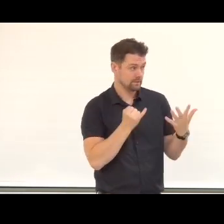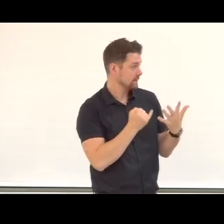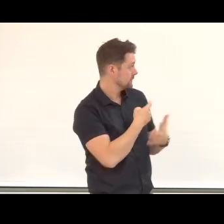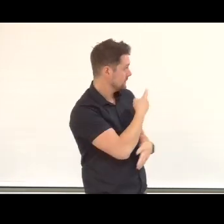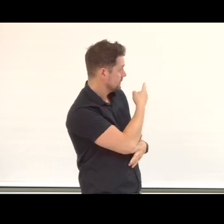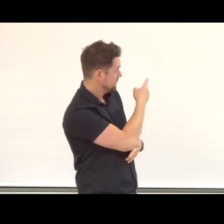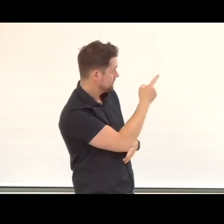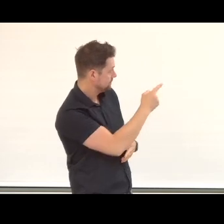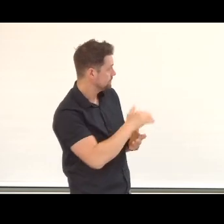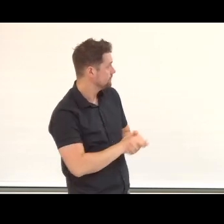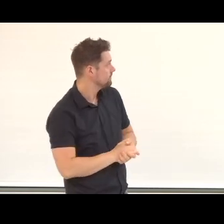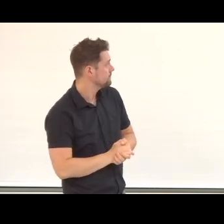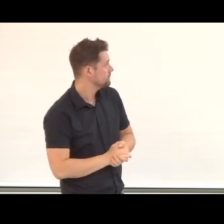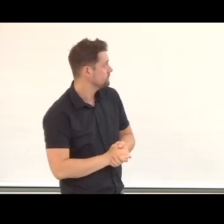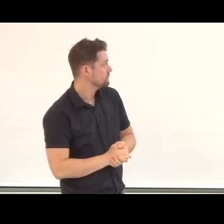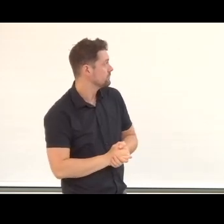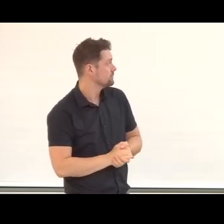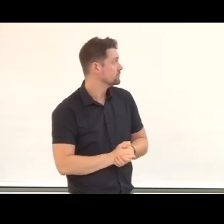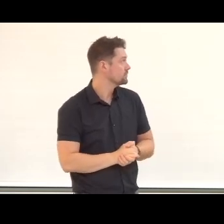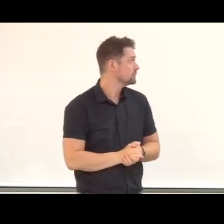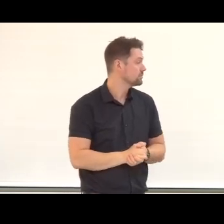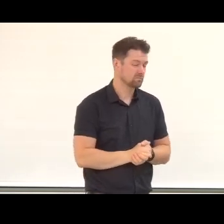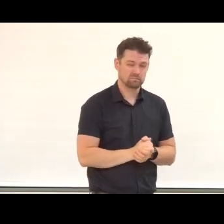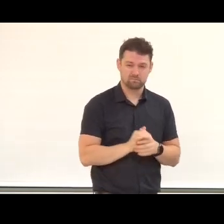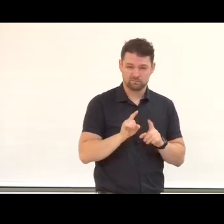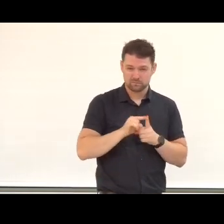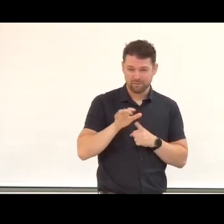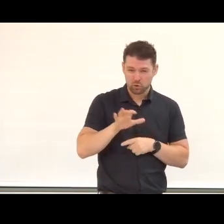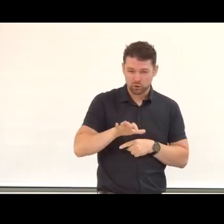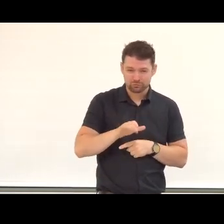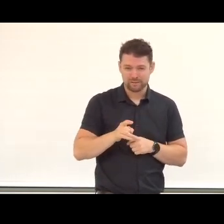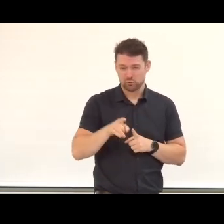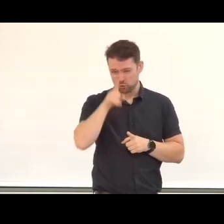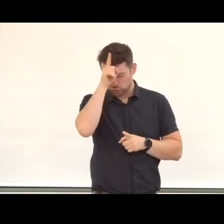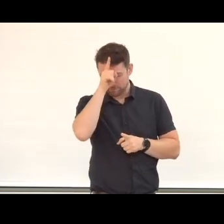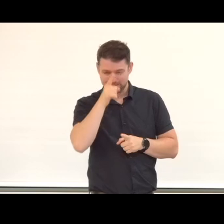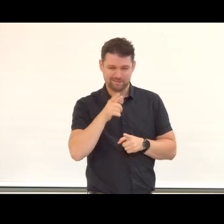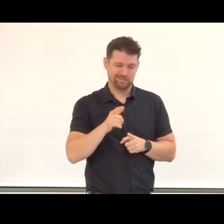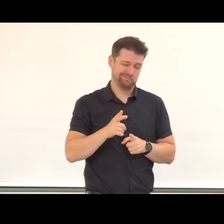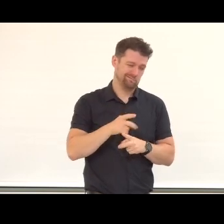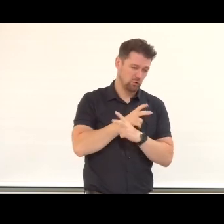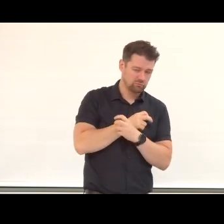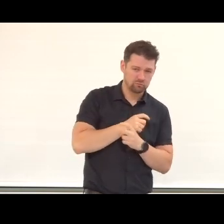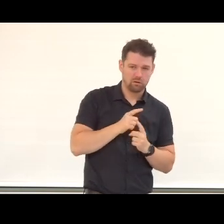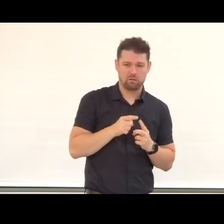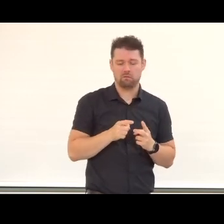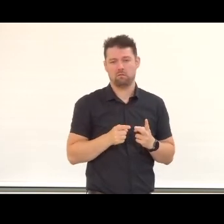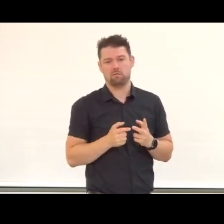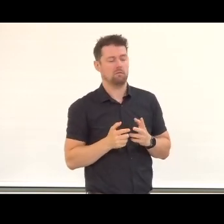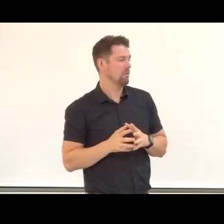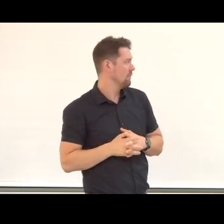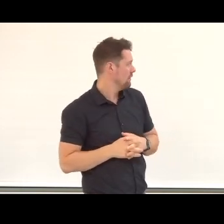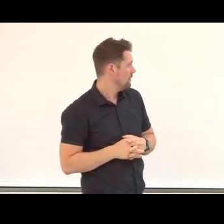You have Carmen from Germany, Simone from Italy, Robert from Austria, Annika from Germany,